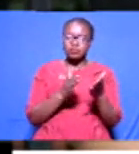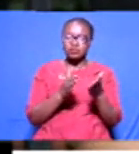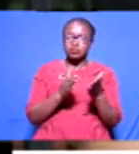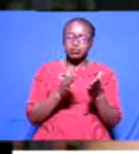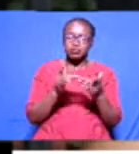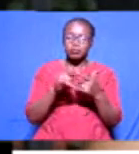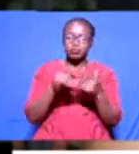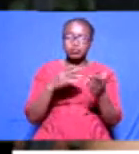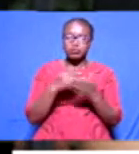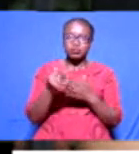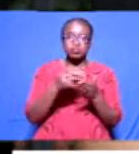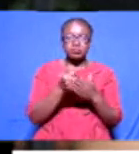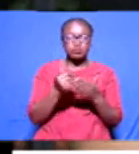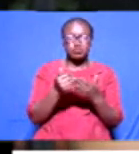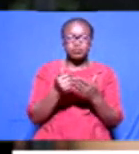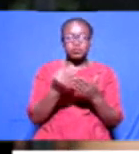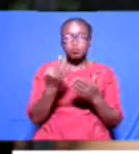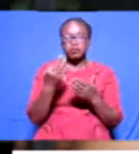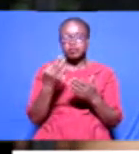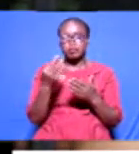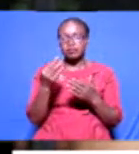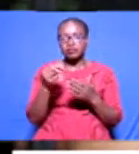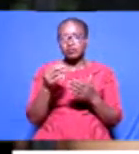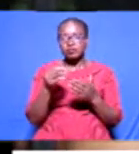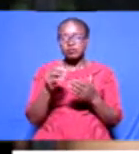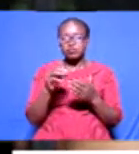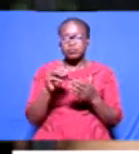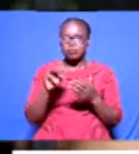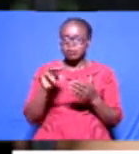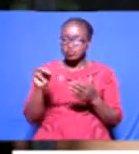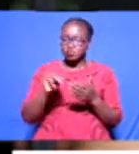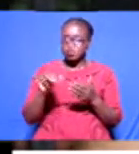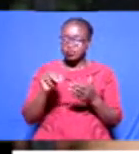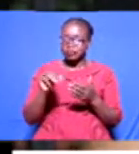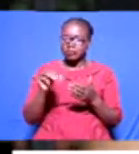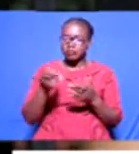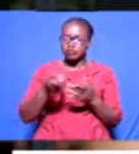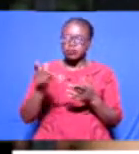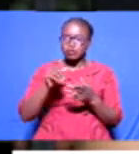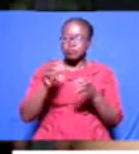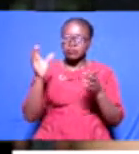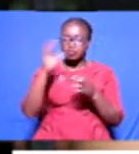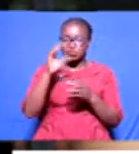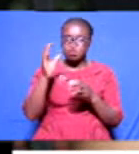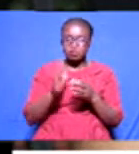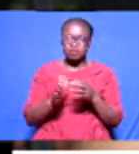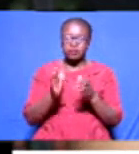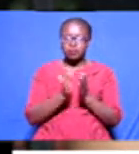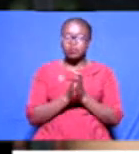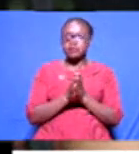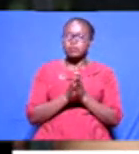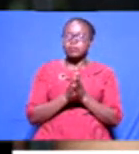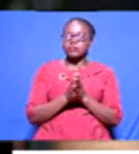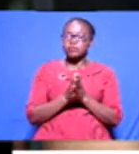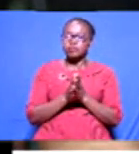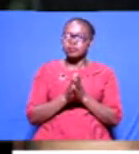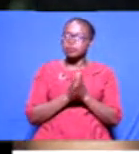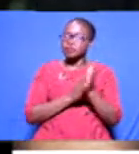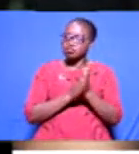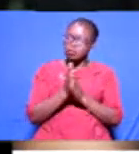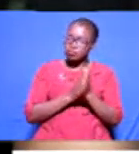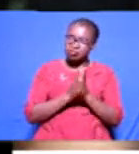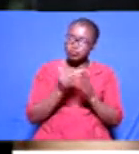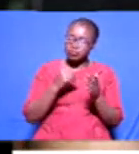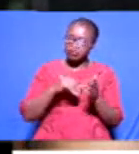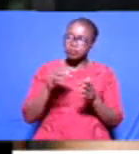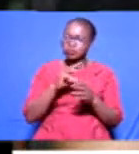sell to our 3 million plus base of customers, but more importantly to our customers. We're very passionate about our customers, to